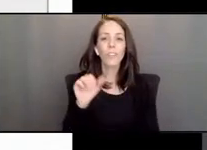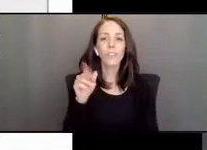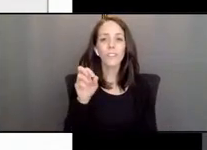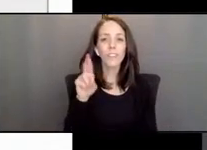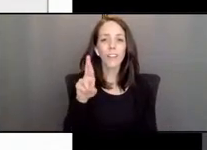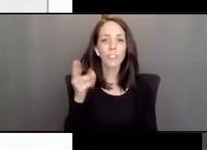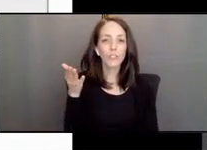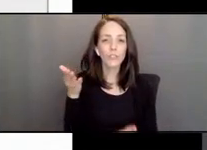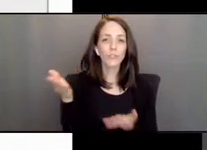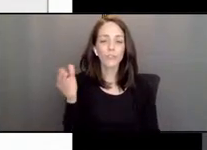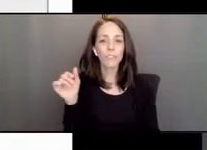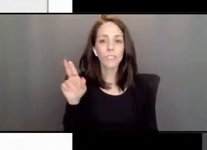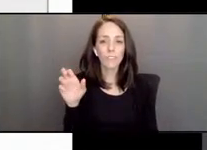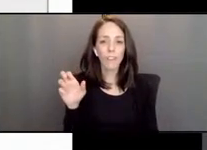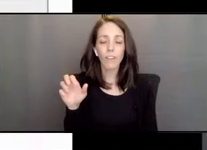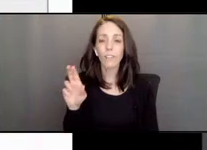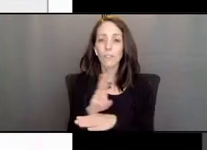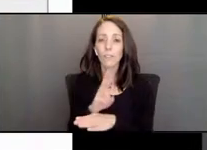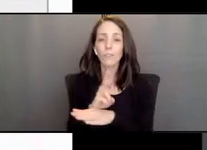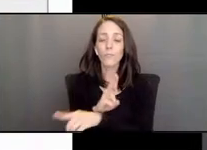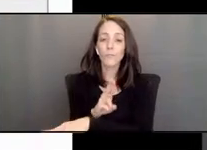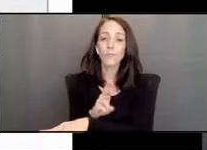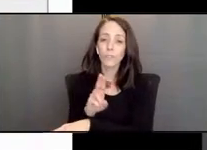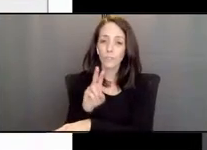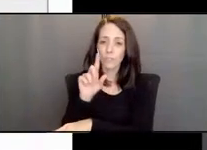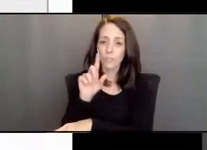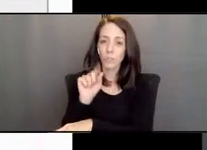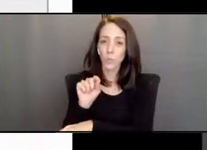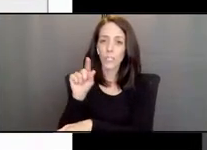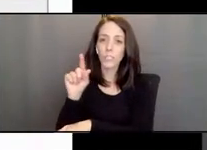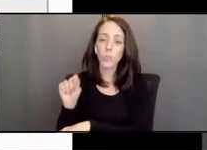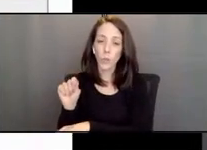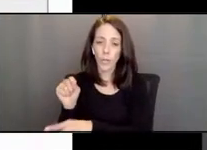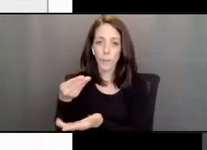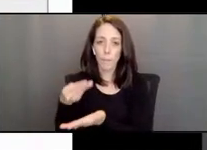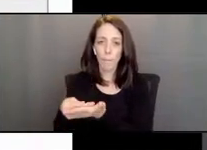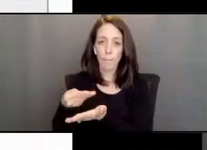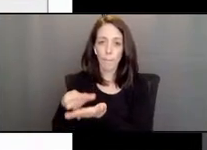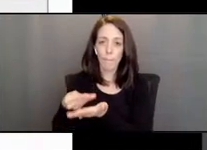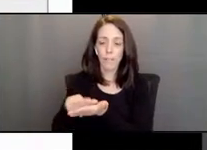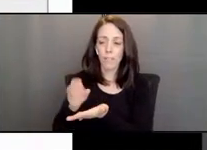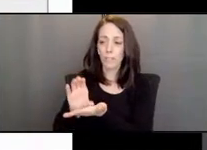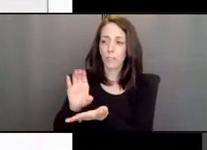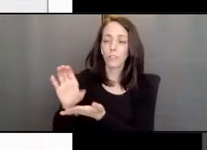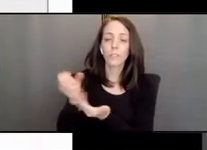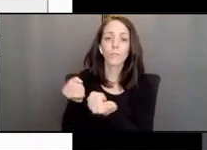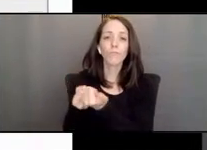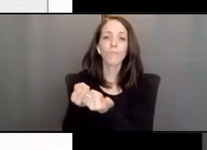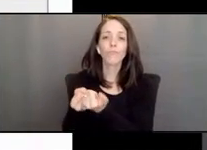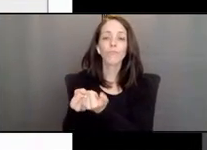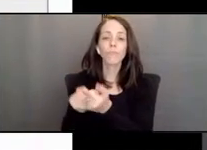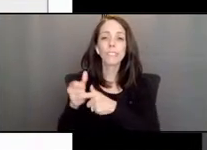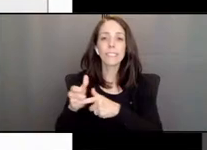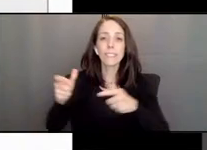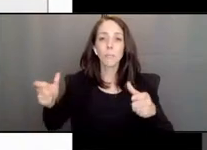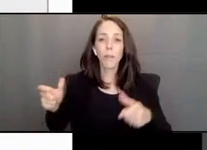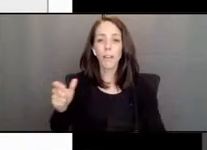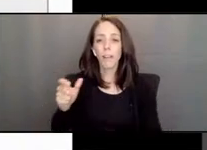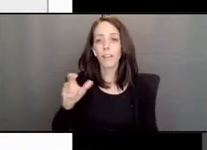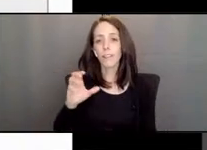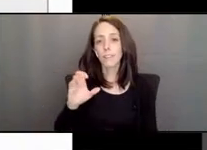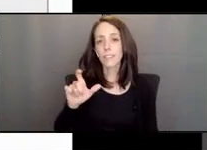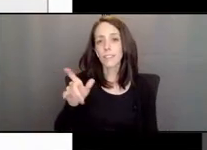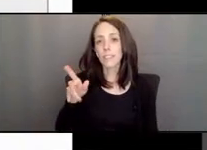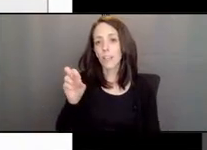use FY22 capital funding to expand our cellular therapy lab, to expand our